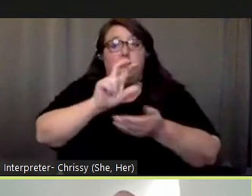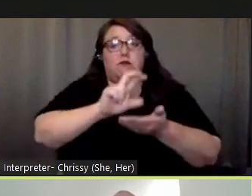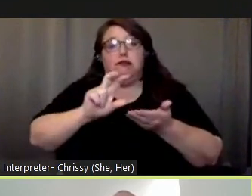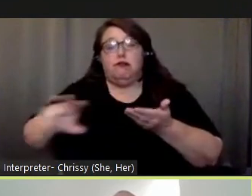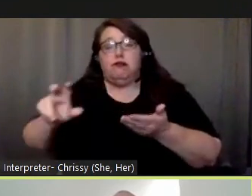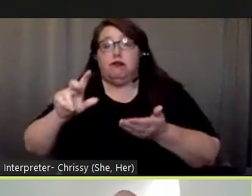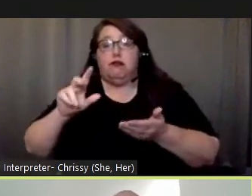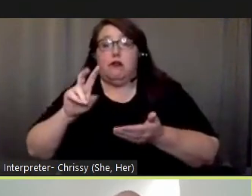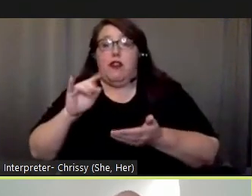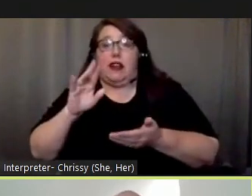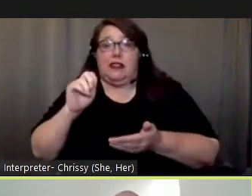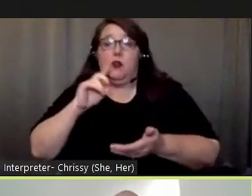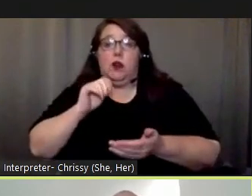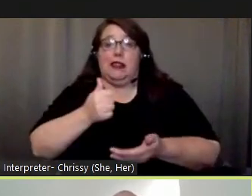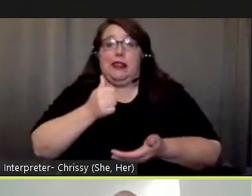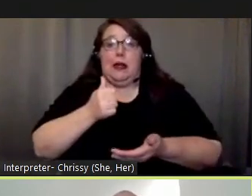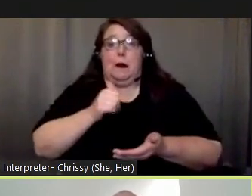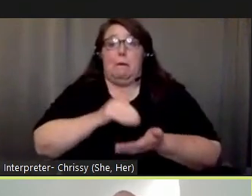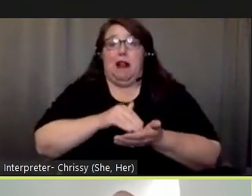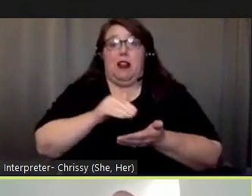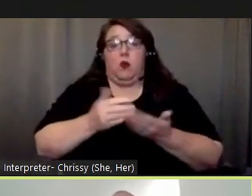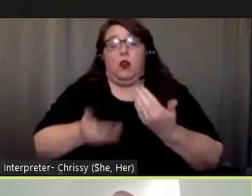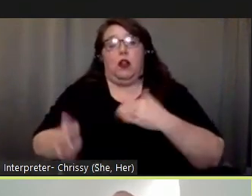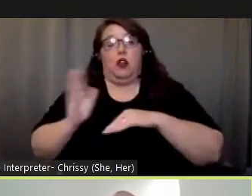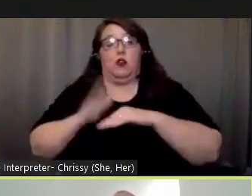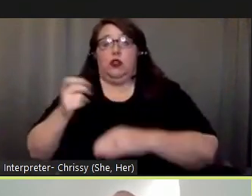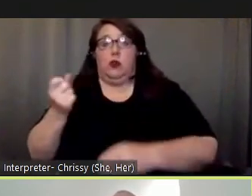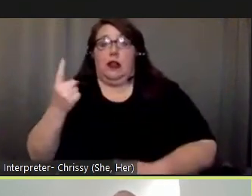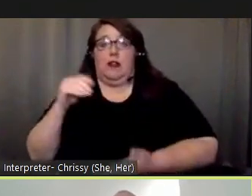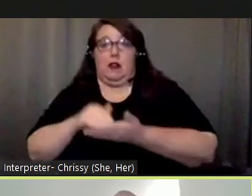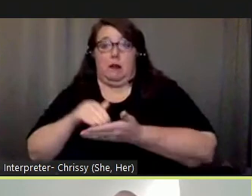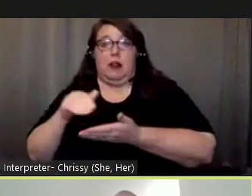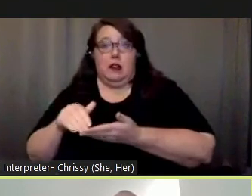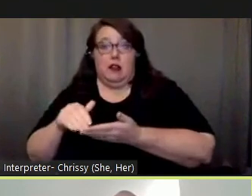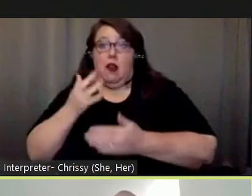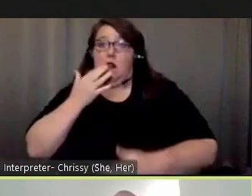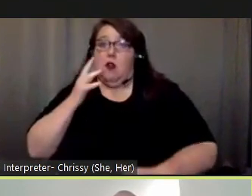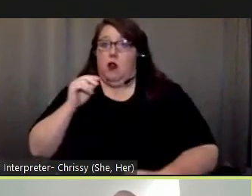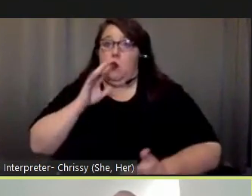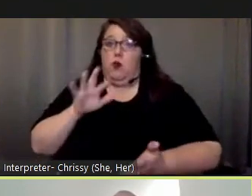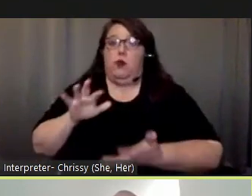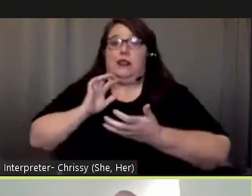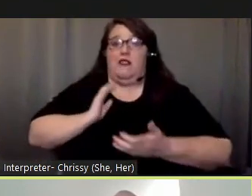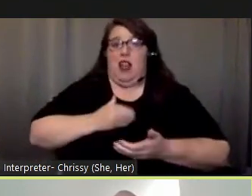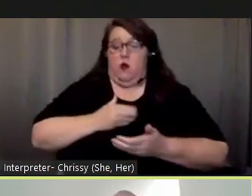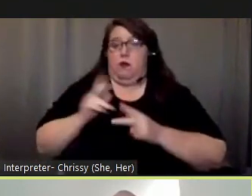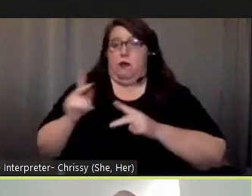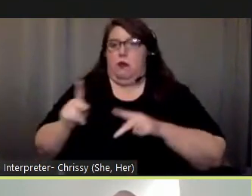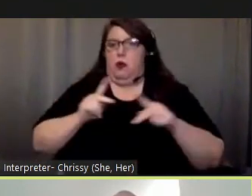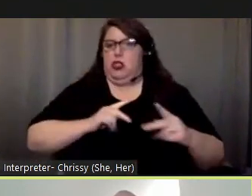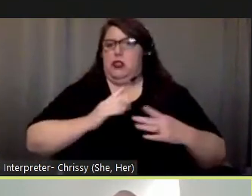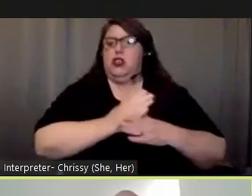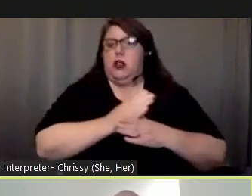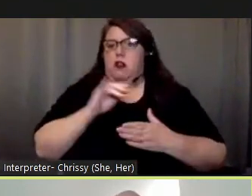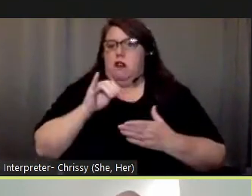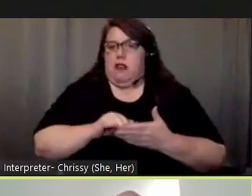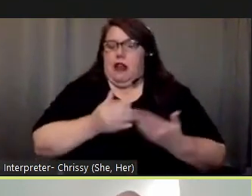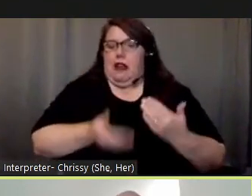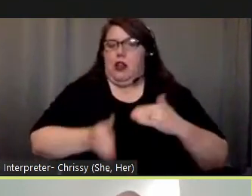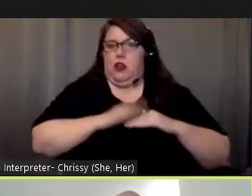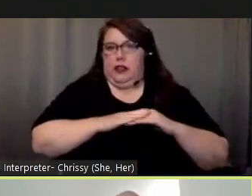from 10 million doses to 11 million doses. And Colorado will receive our proportionate share of that